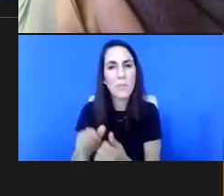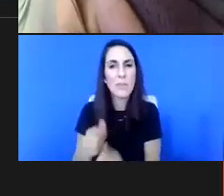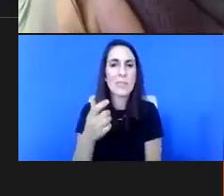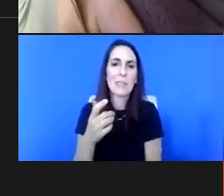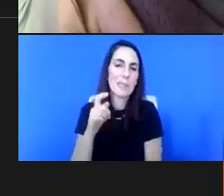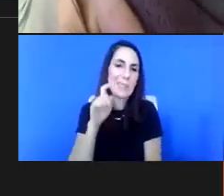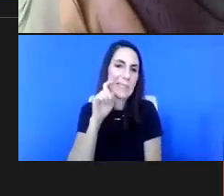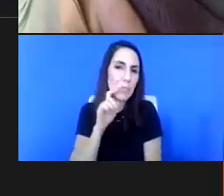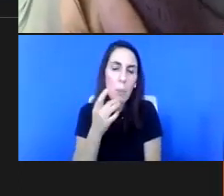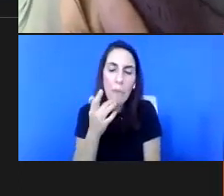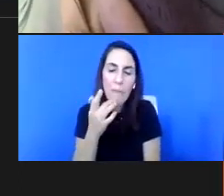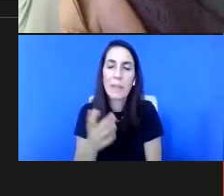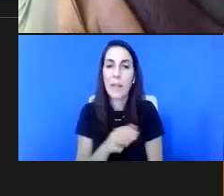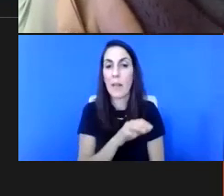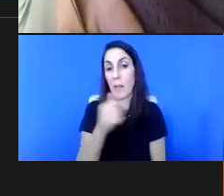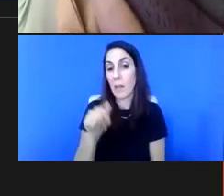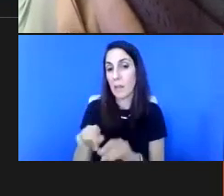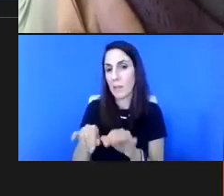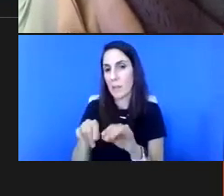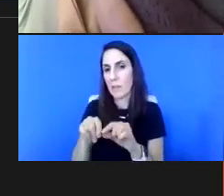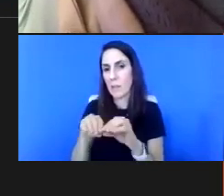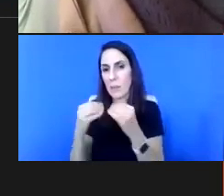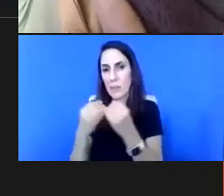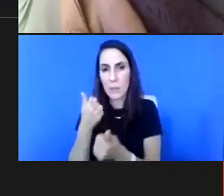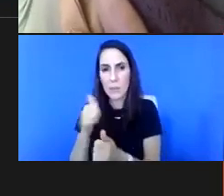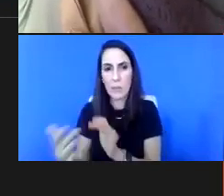that also do outreach to other groups, like 54 does